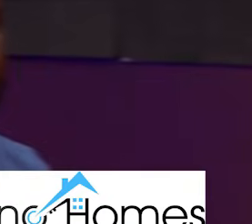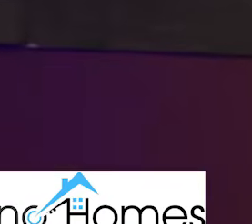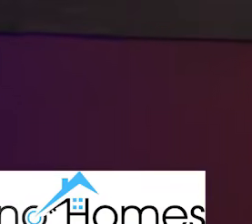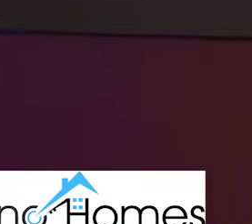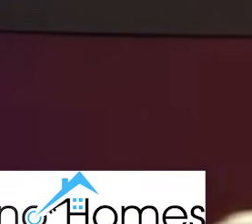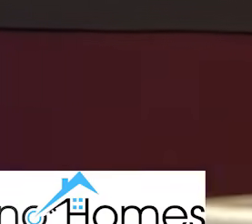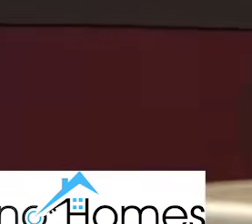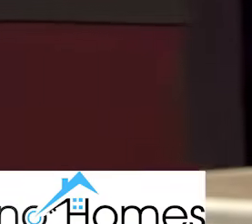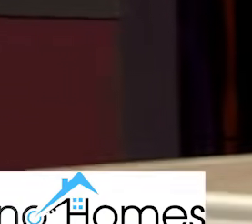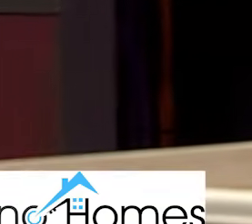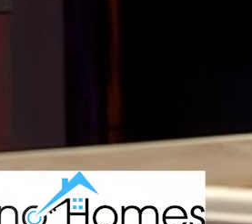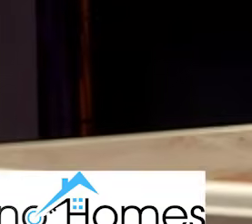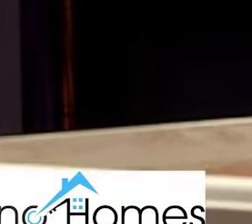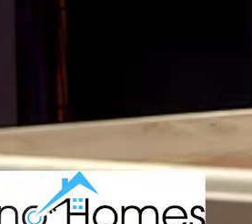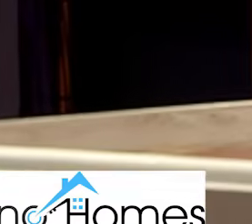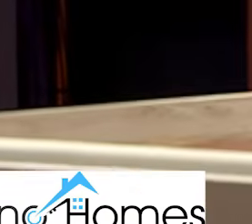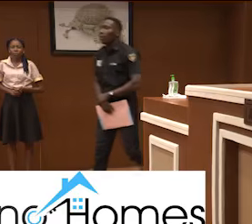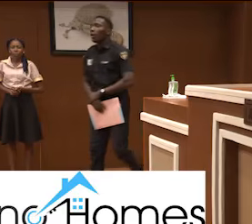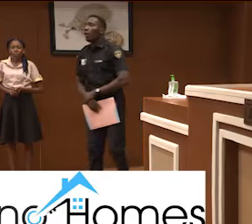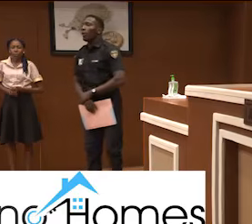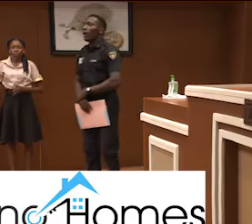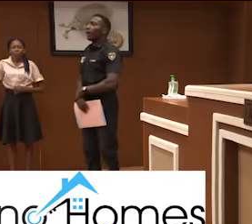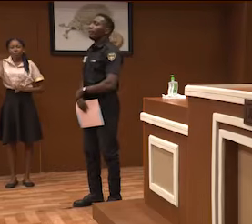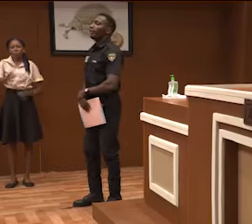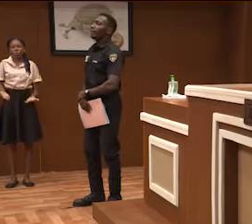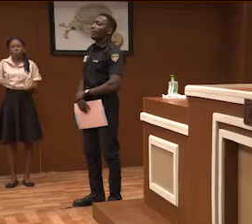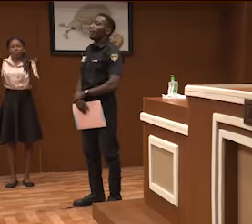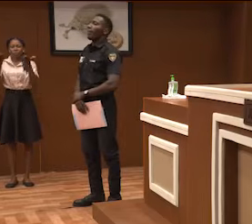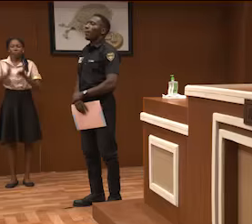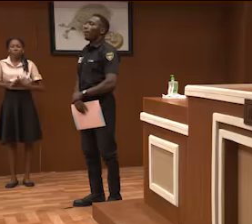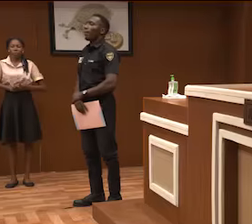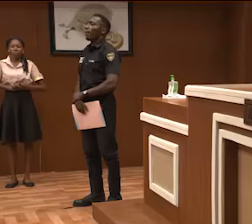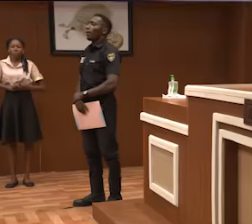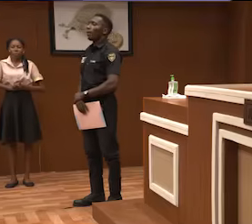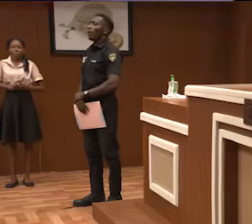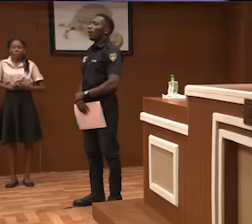be responsible for the upkeep of the children. All rise.